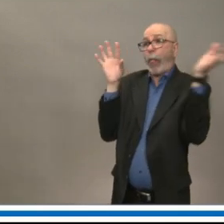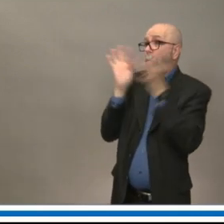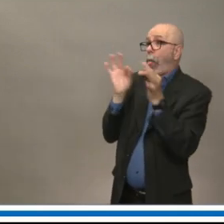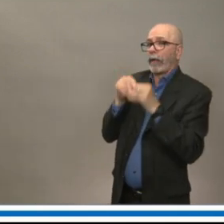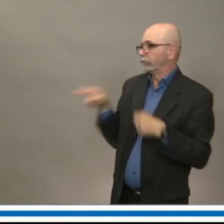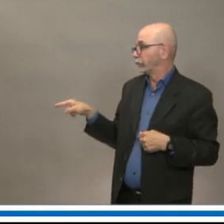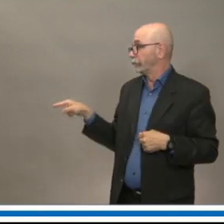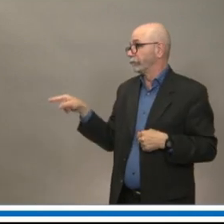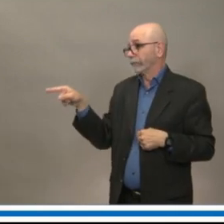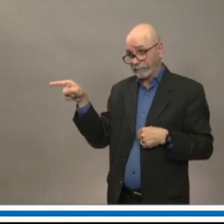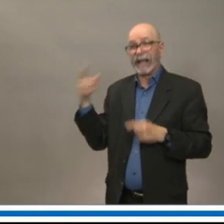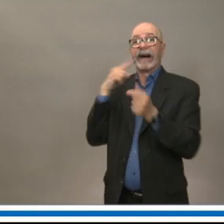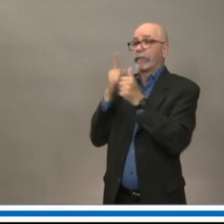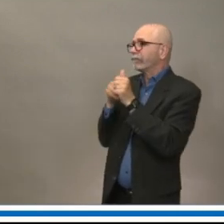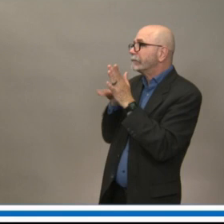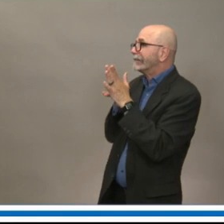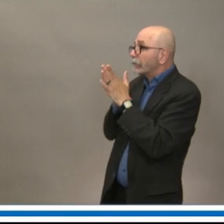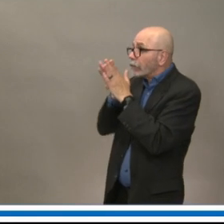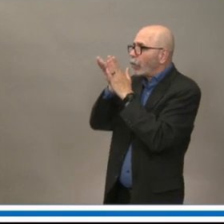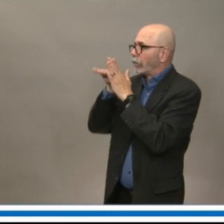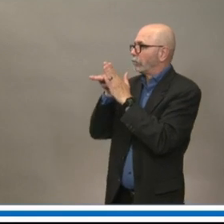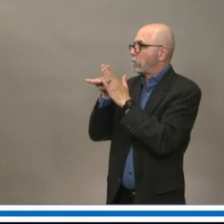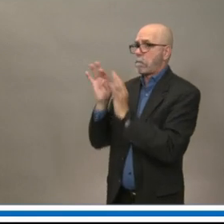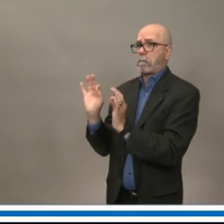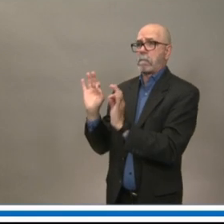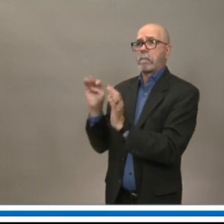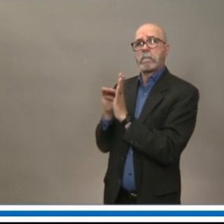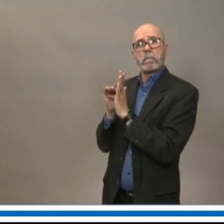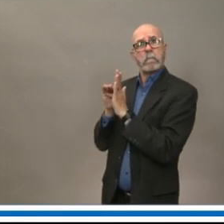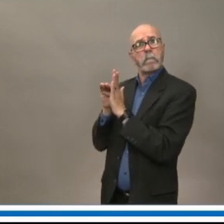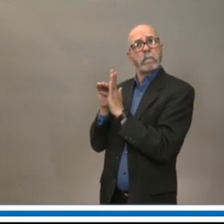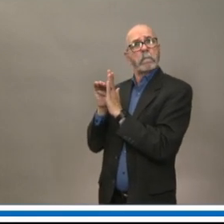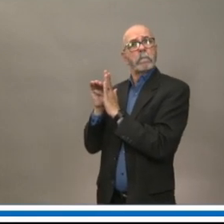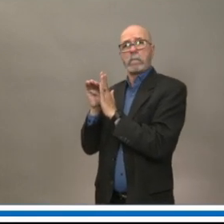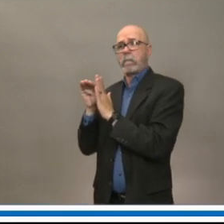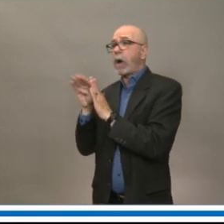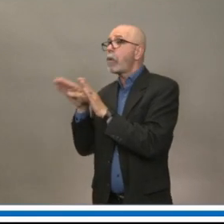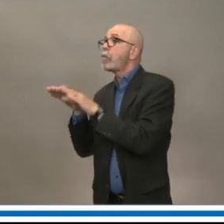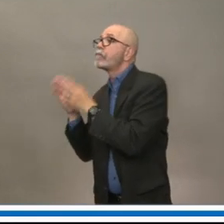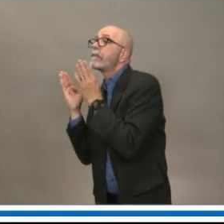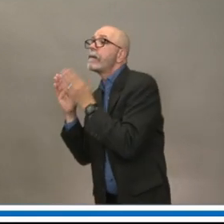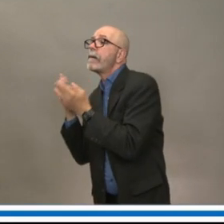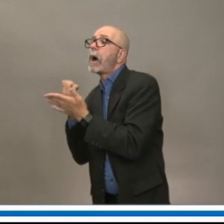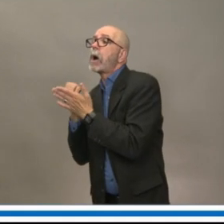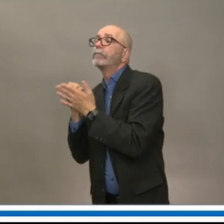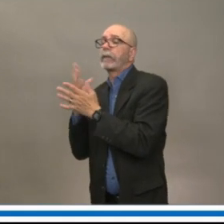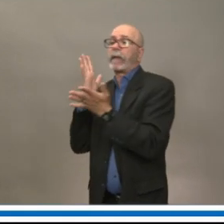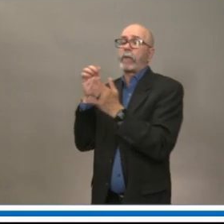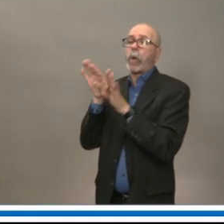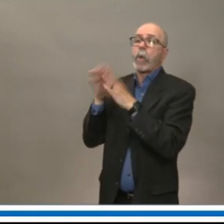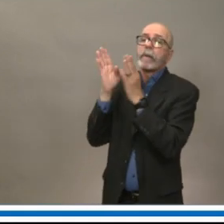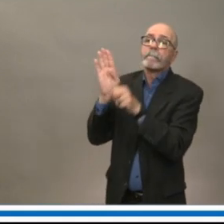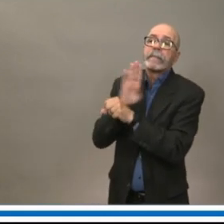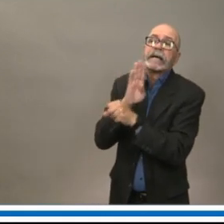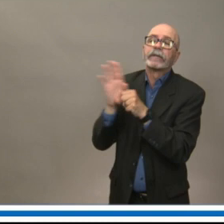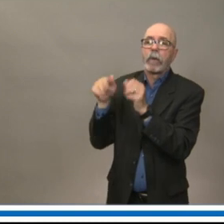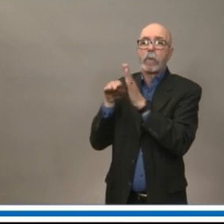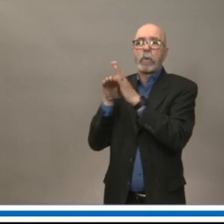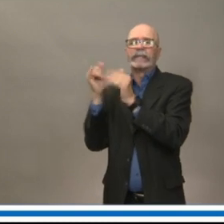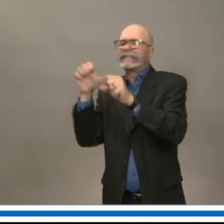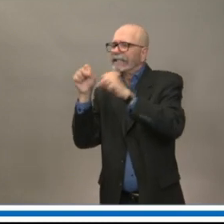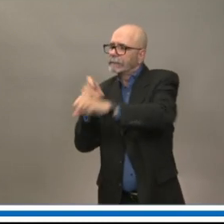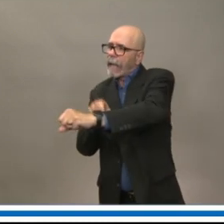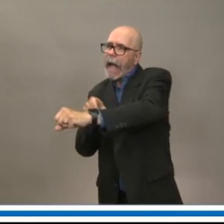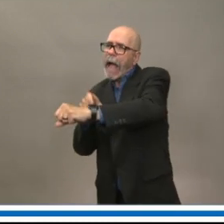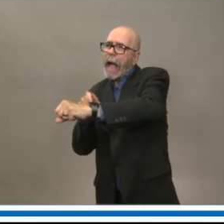have to obviously open our economy up slowly, particularly on the service side. There is no, as he just previously said, there's no